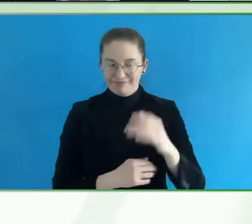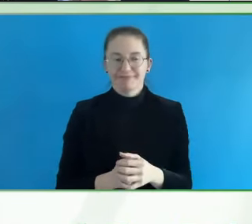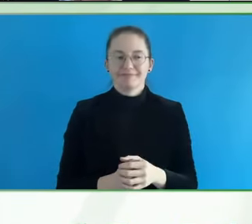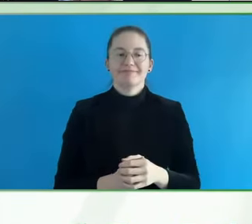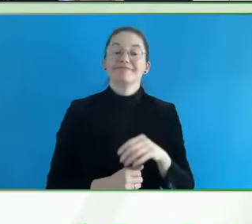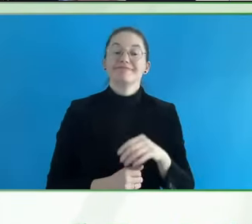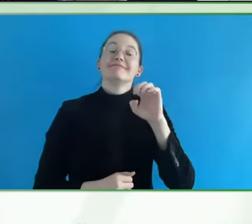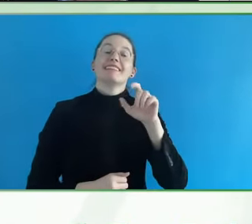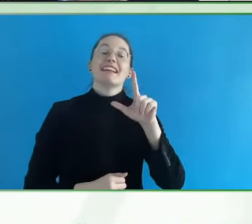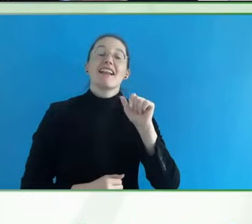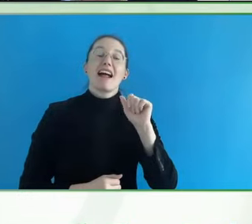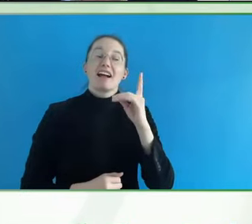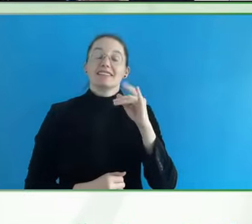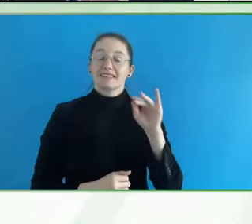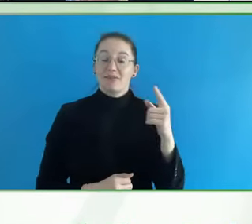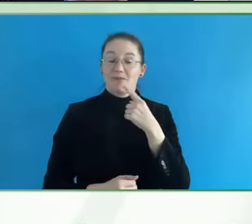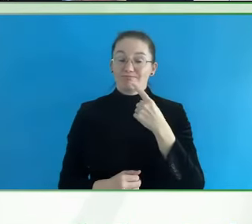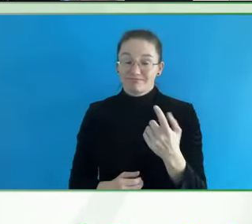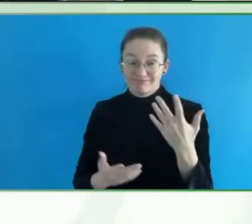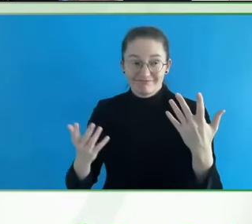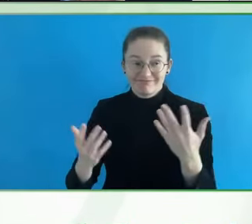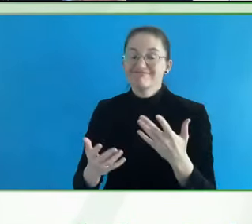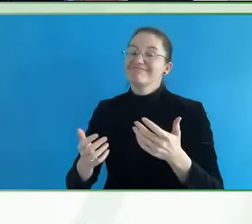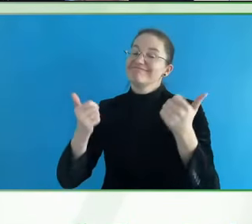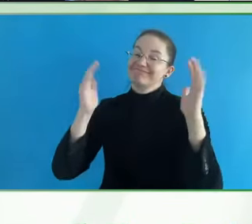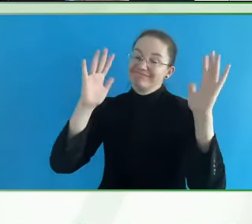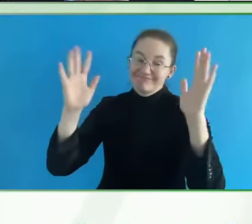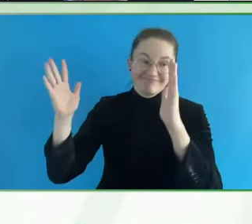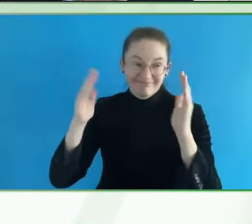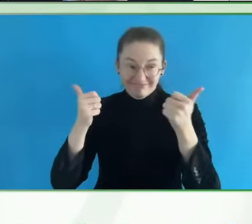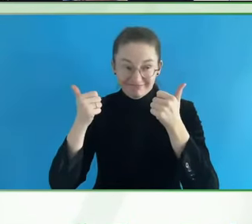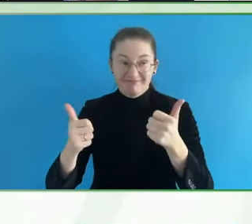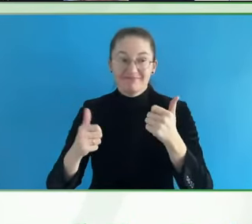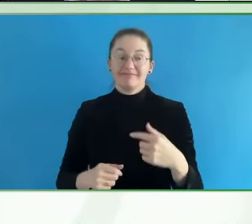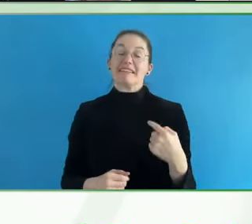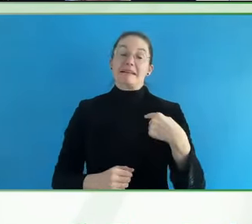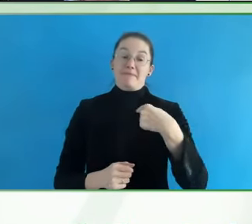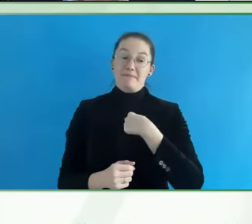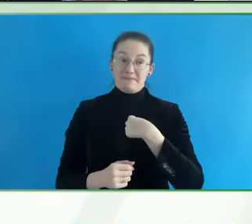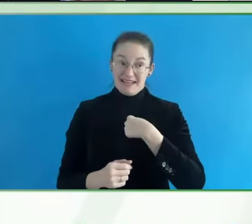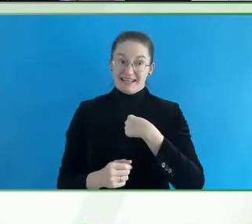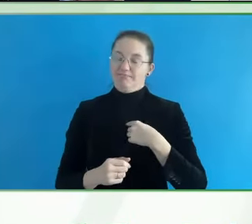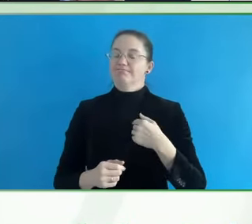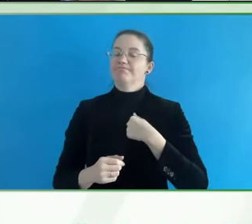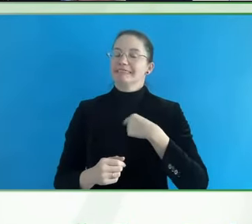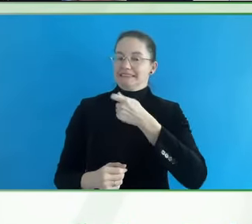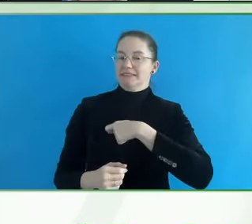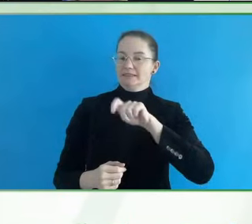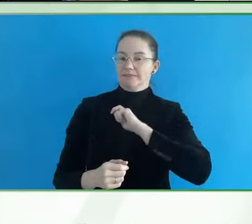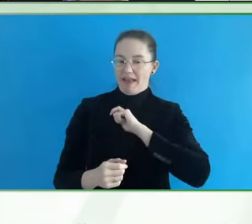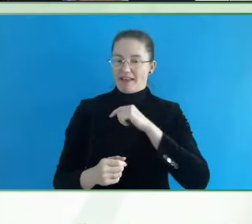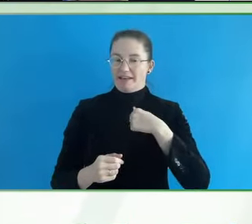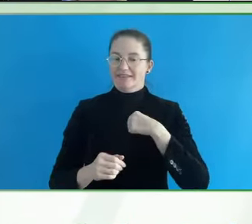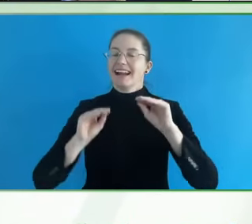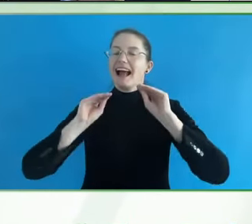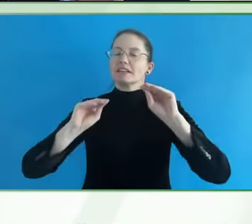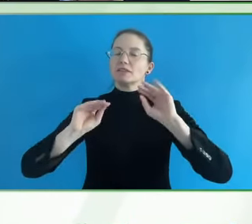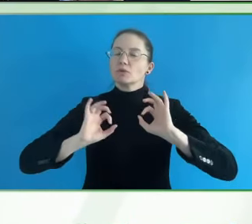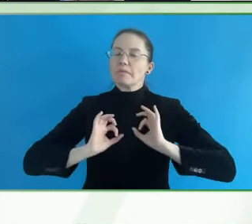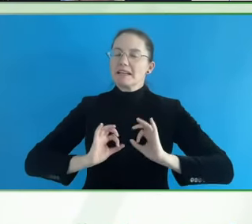And I would like to thank the Zero Project for the invitation to present the new Spanish